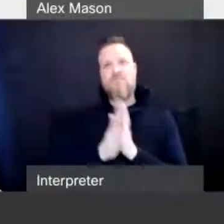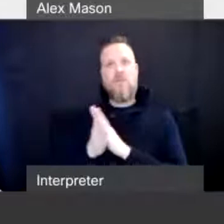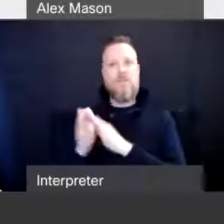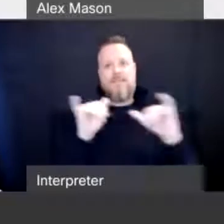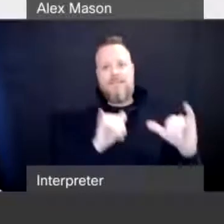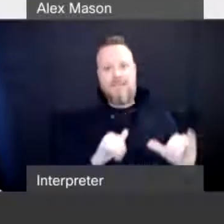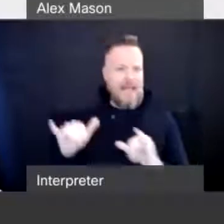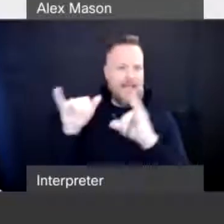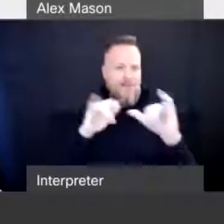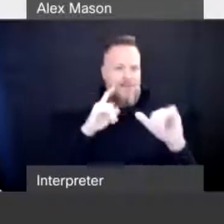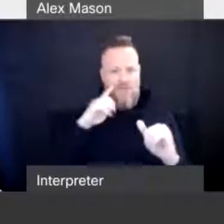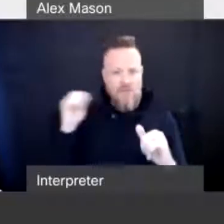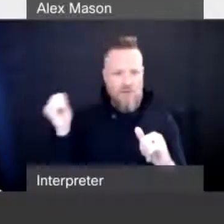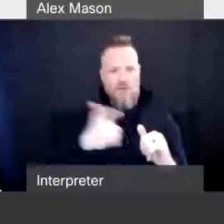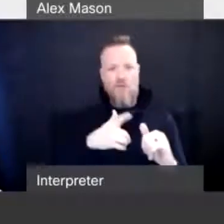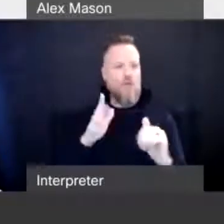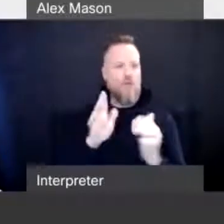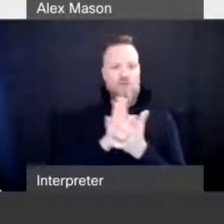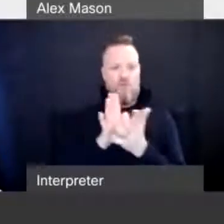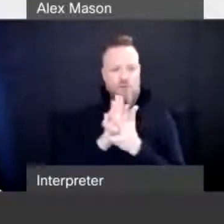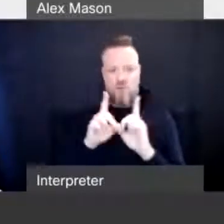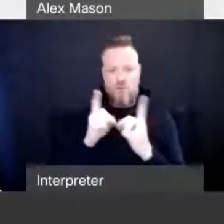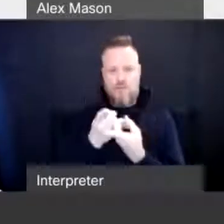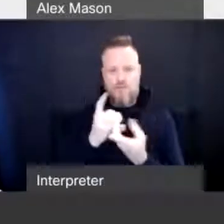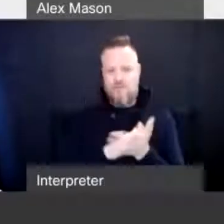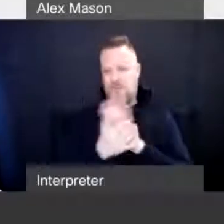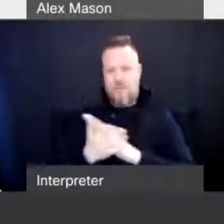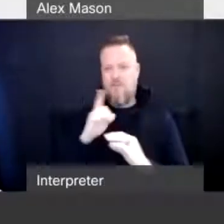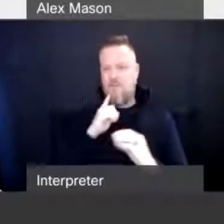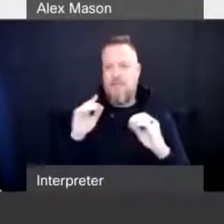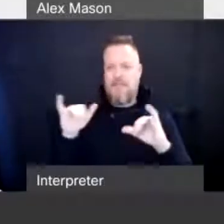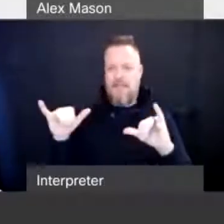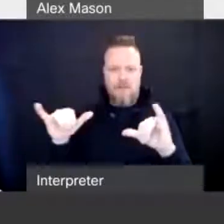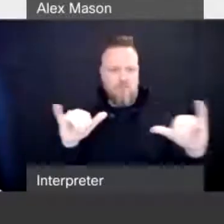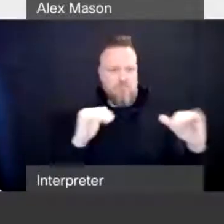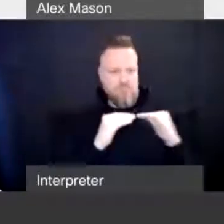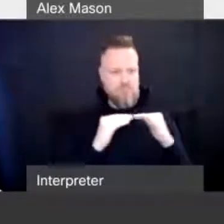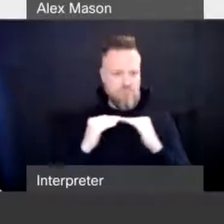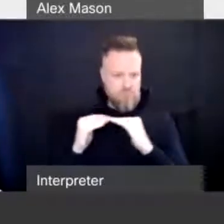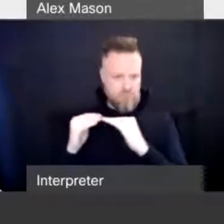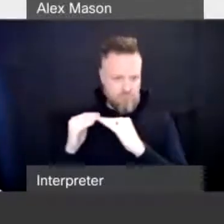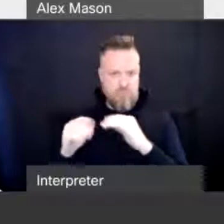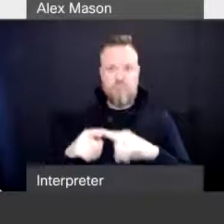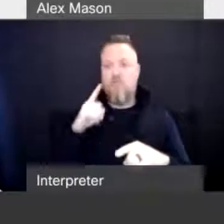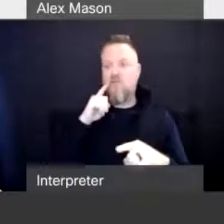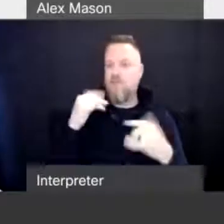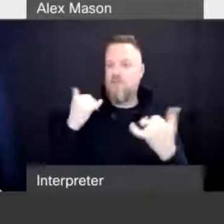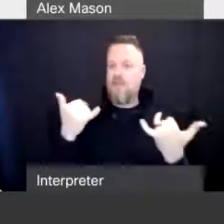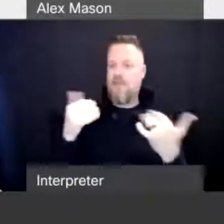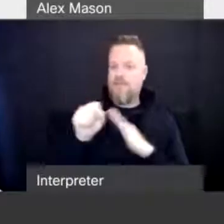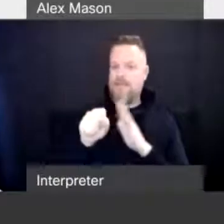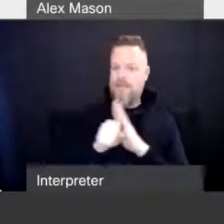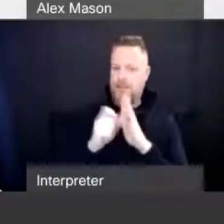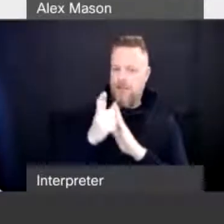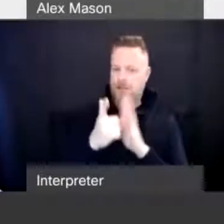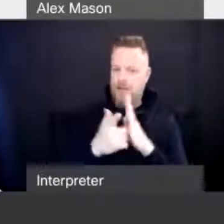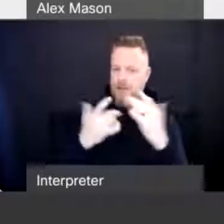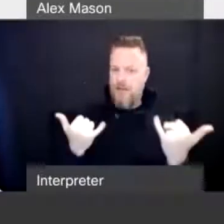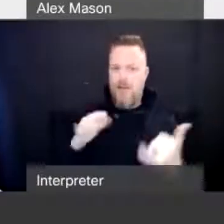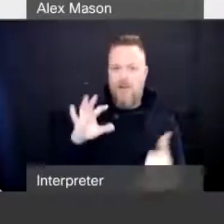other school districts would be equalized. Well, as you may be aware, under statutes, Fort Leavenworth does not have